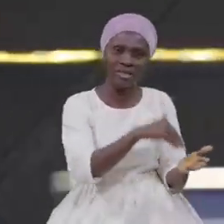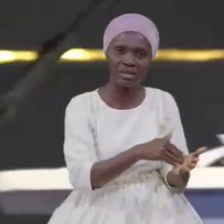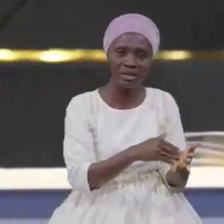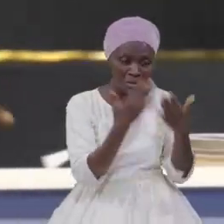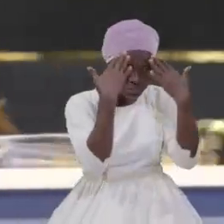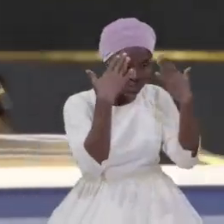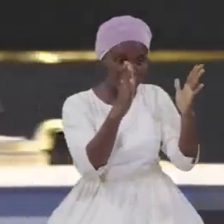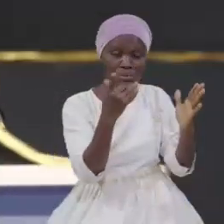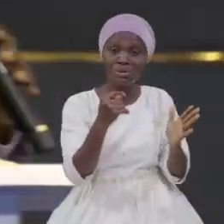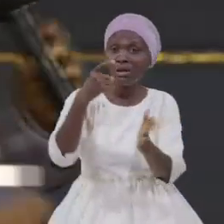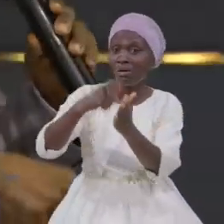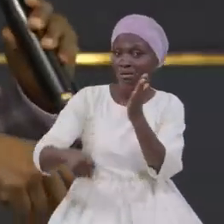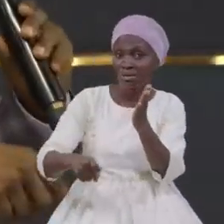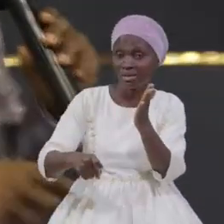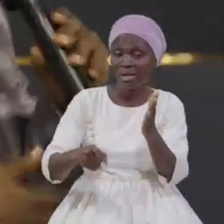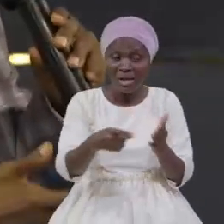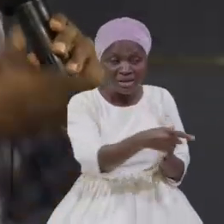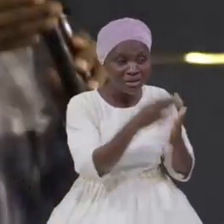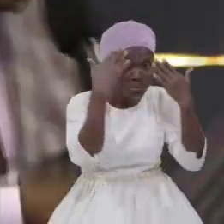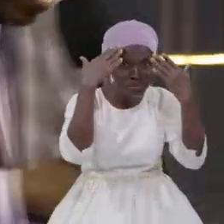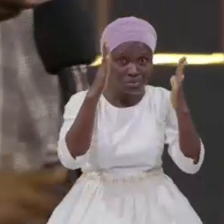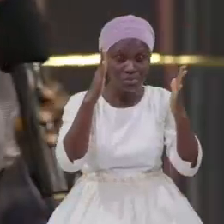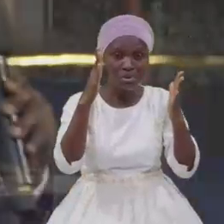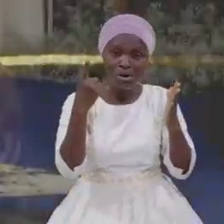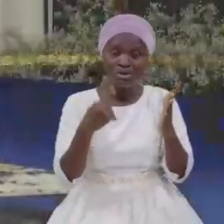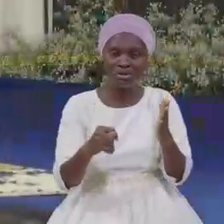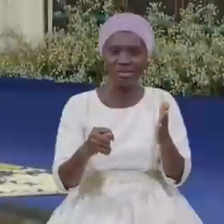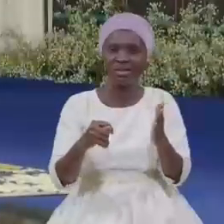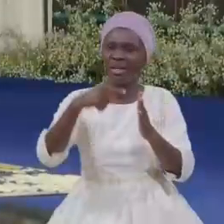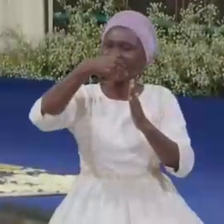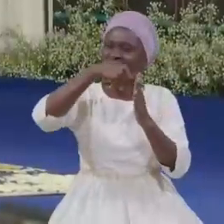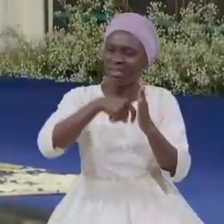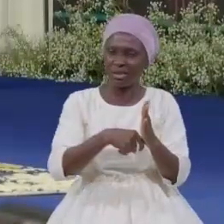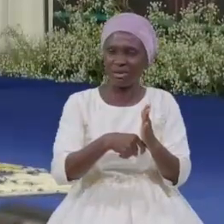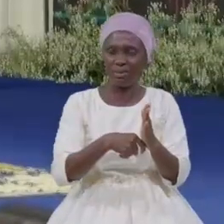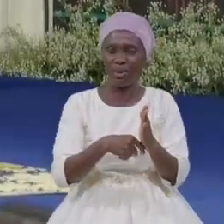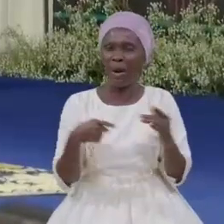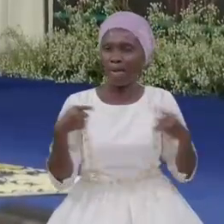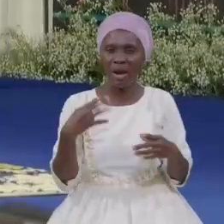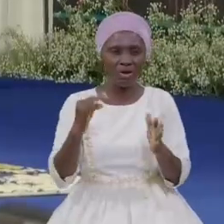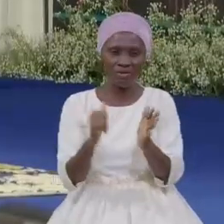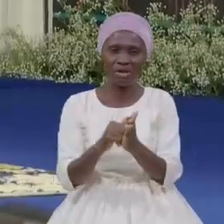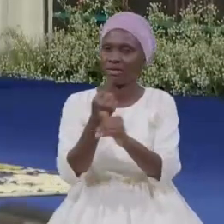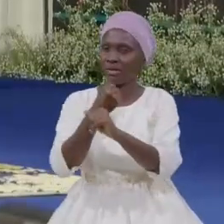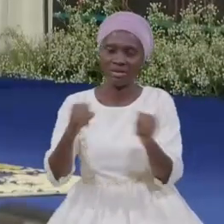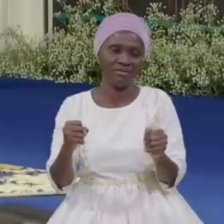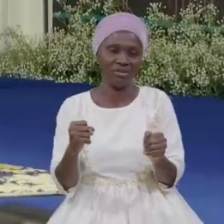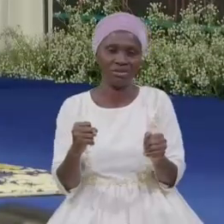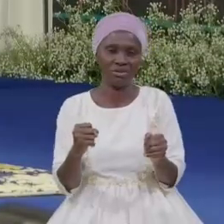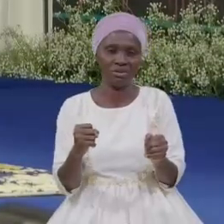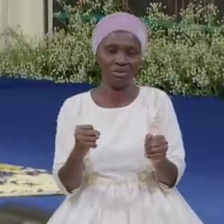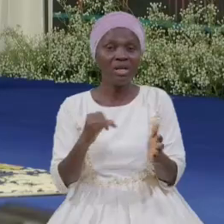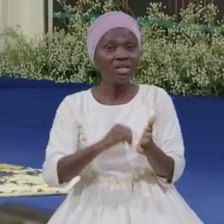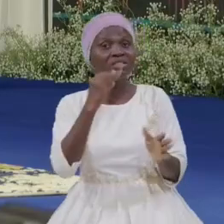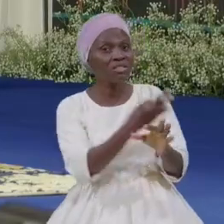cost. They do not know the debt of that salvation. Is free,